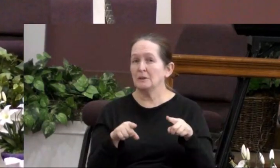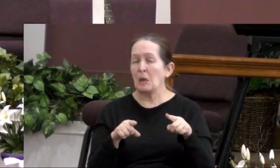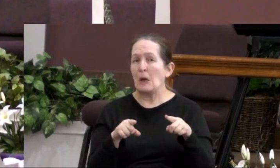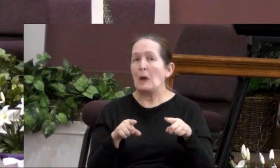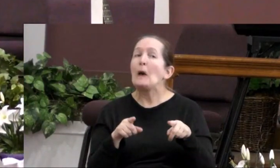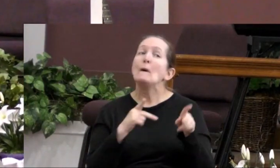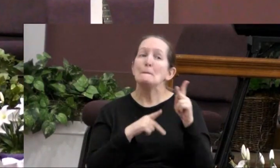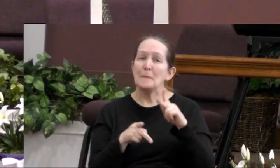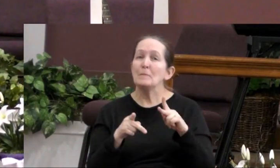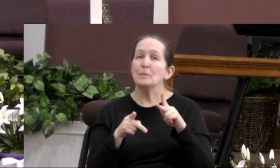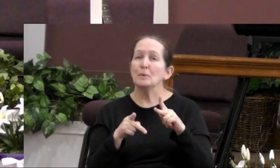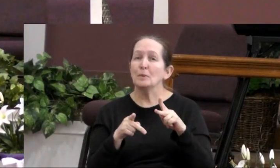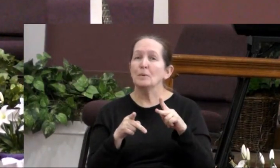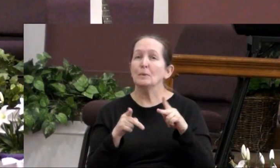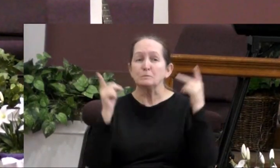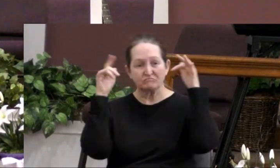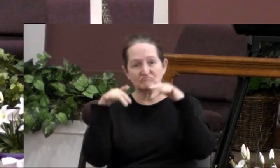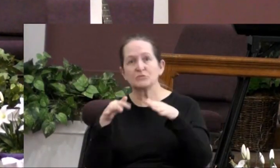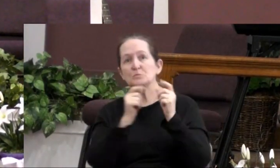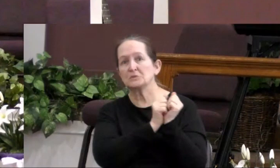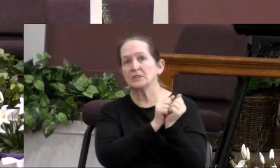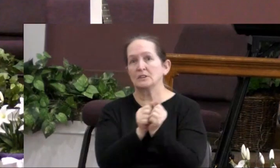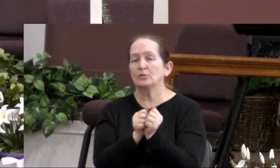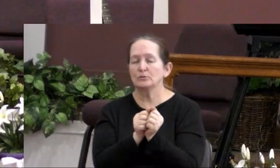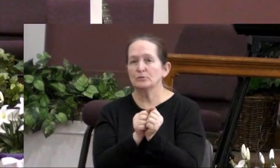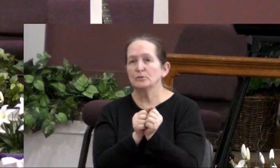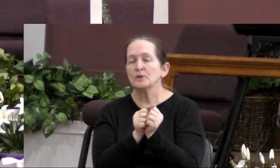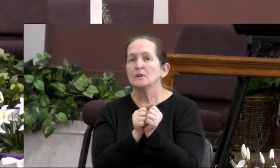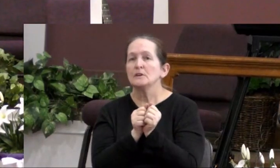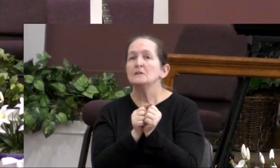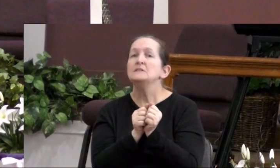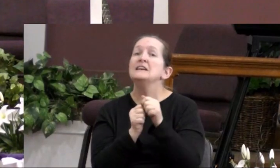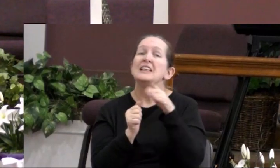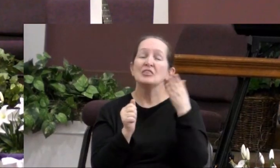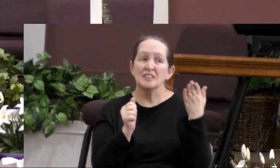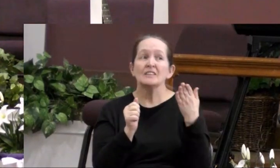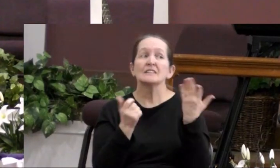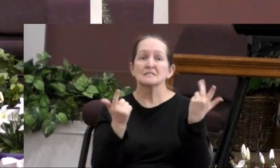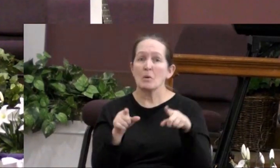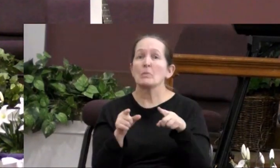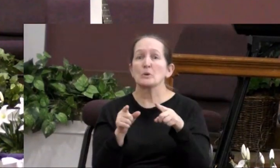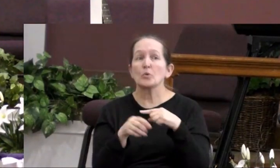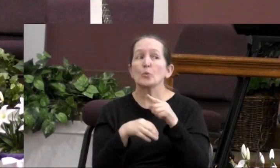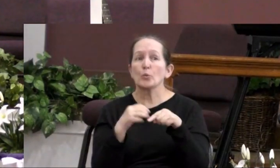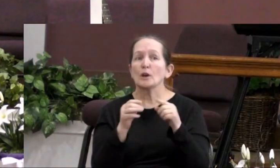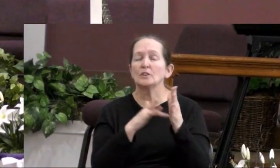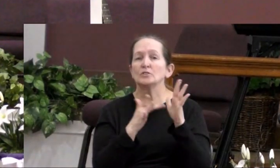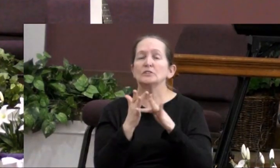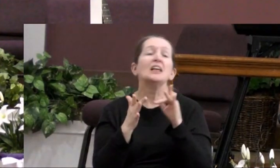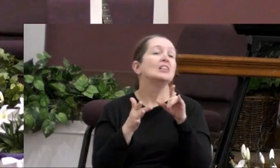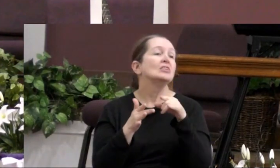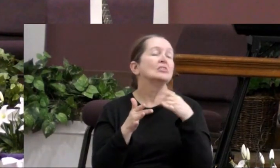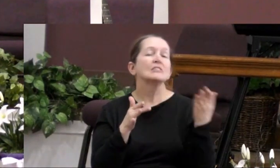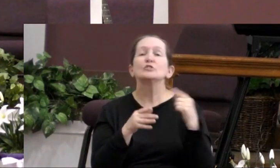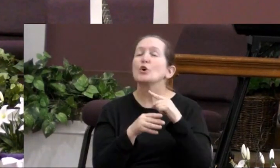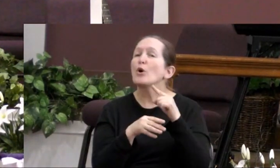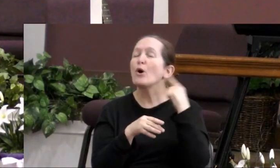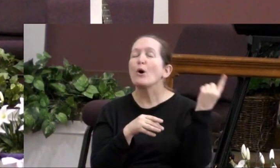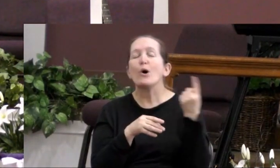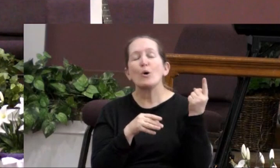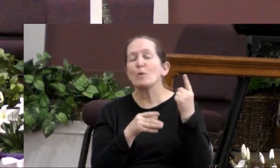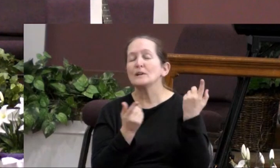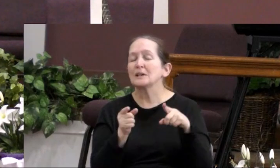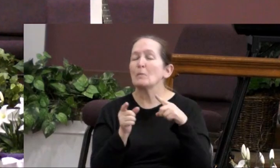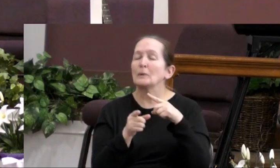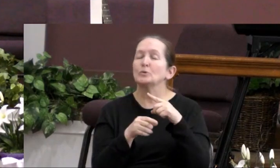people congregate. And things happen around Jesus. Things always happen around